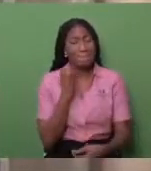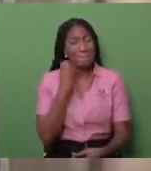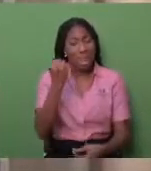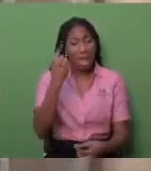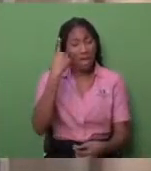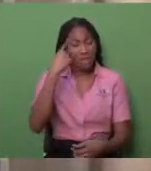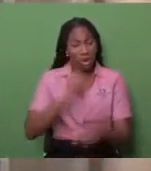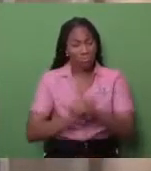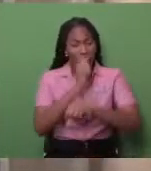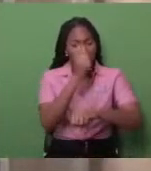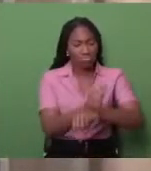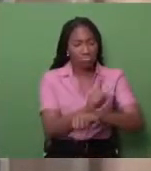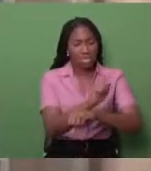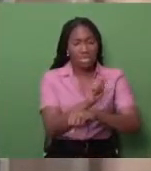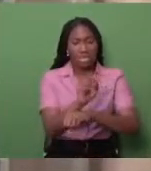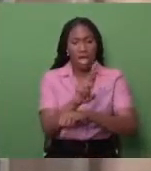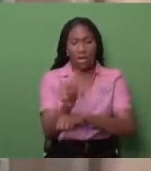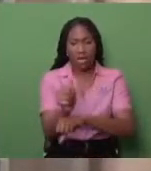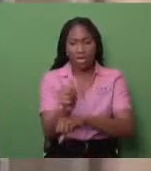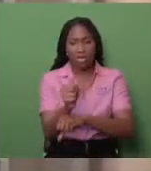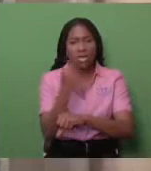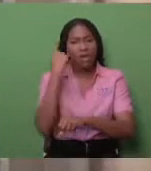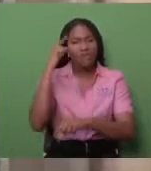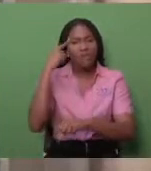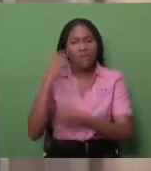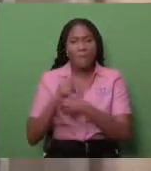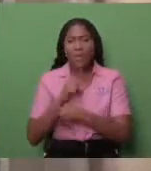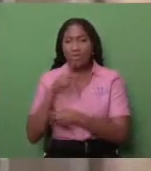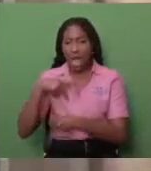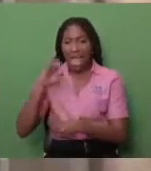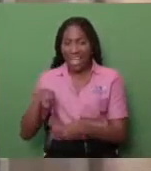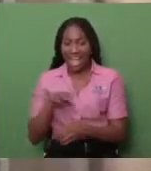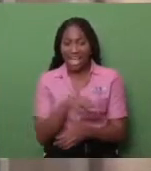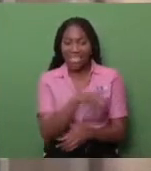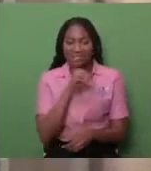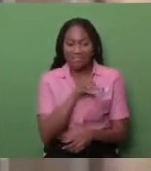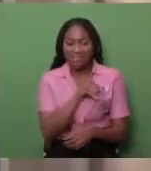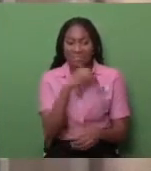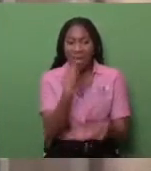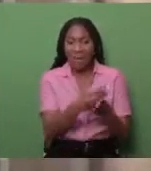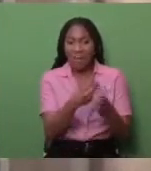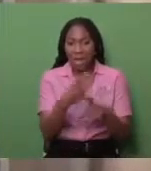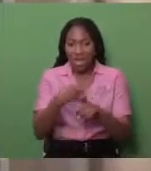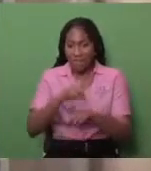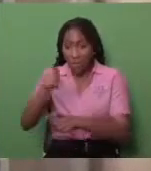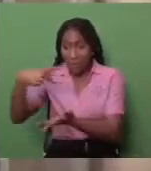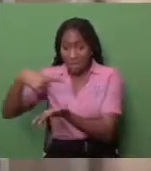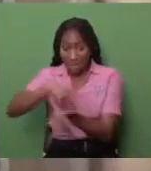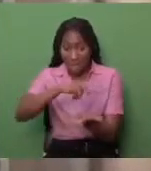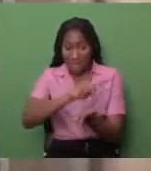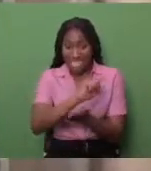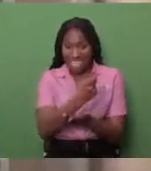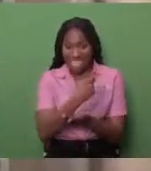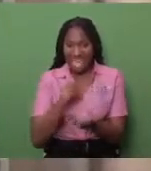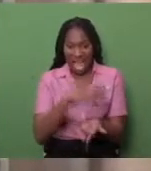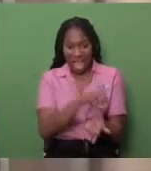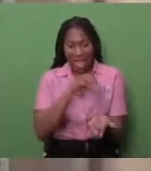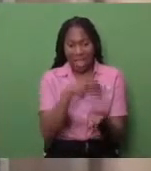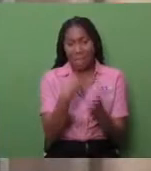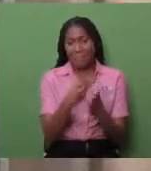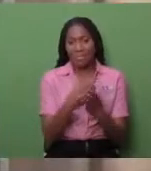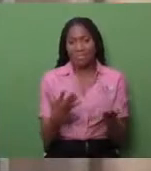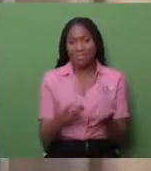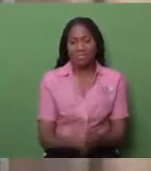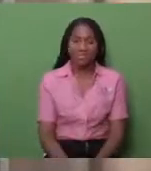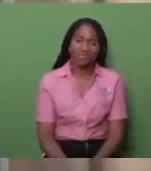can go into the pockets of citizens to collect taxes in this guava season, but he would not find sufficient money to help people.